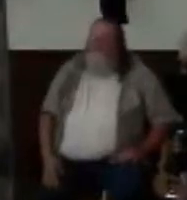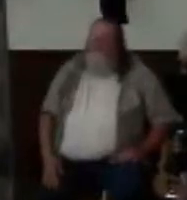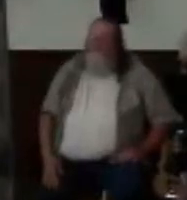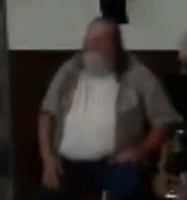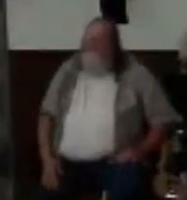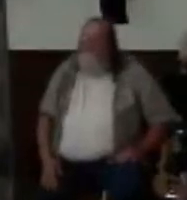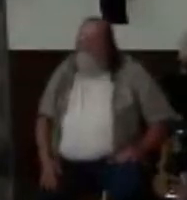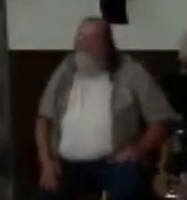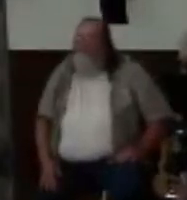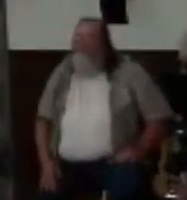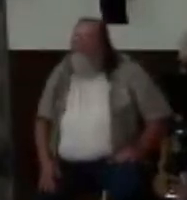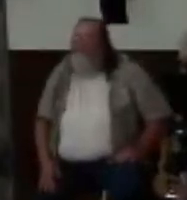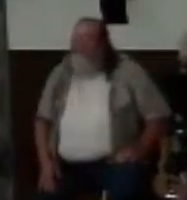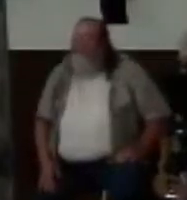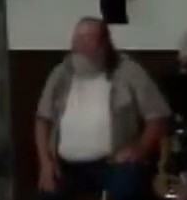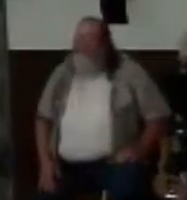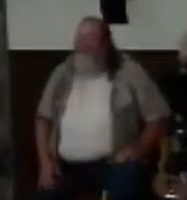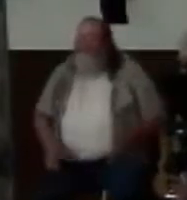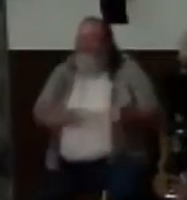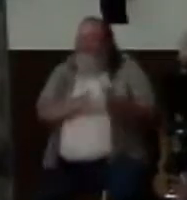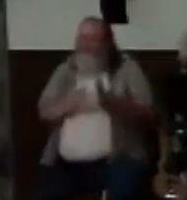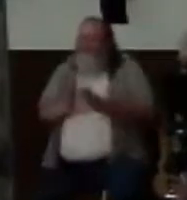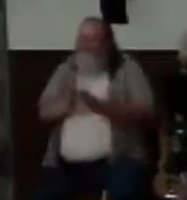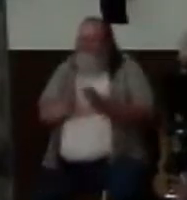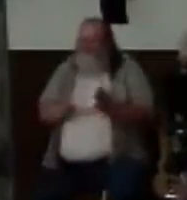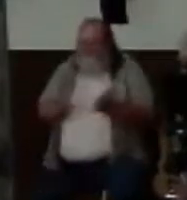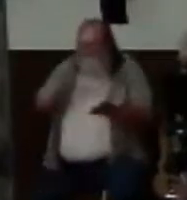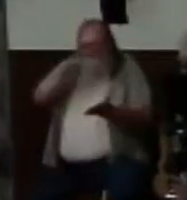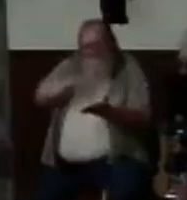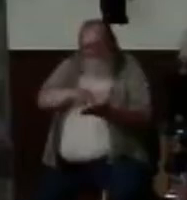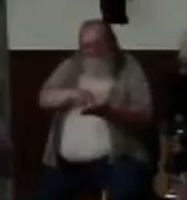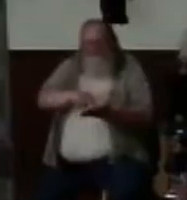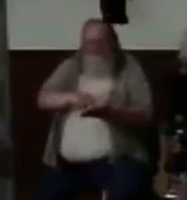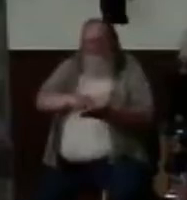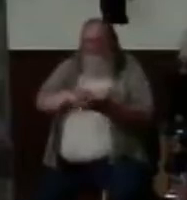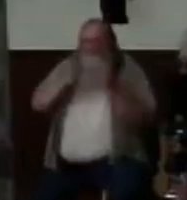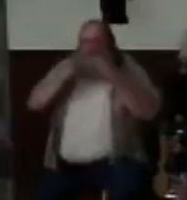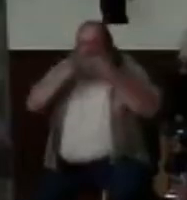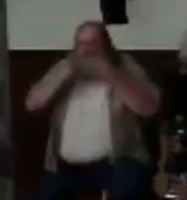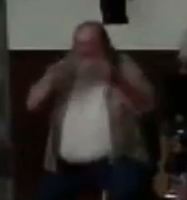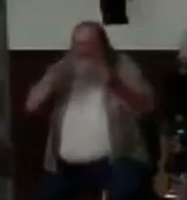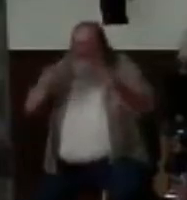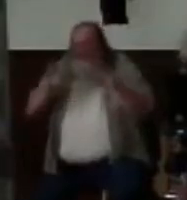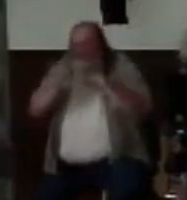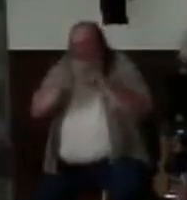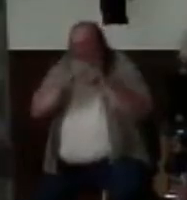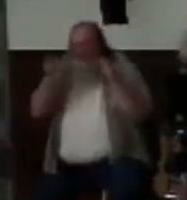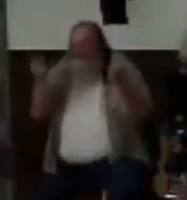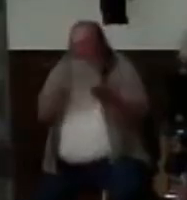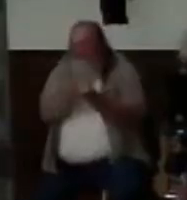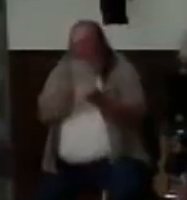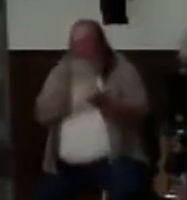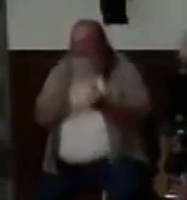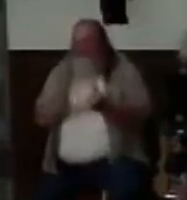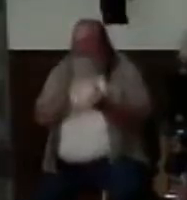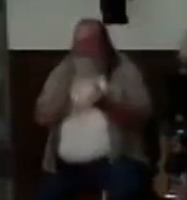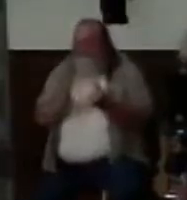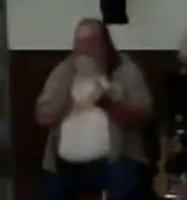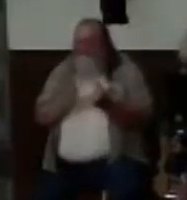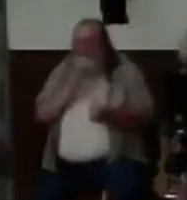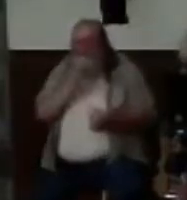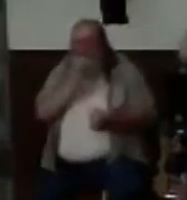climax of the festival, Jesus stood and shouted to the crowds, anyone who is